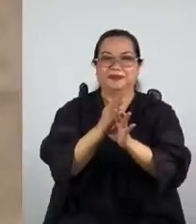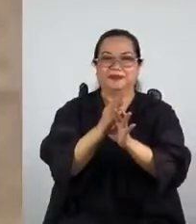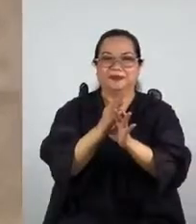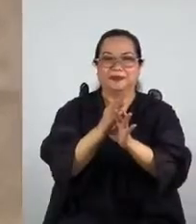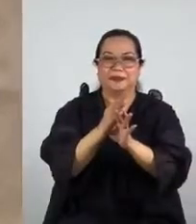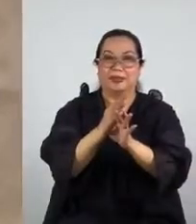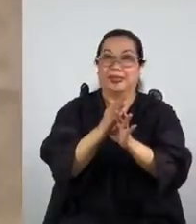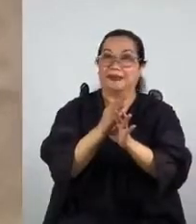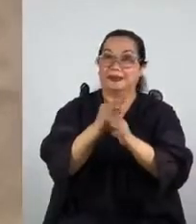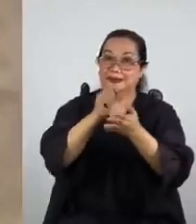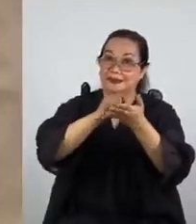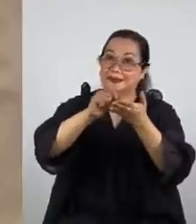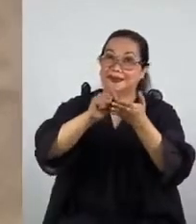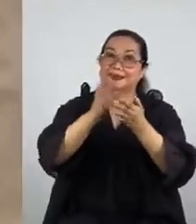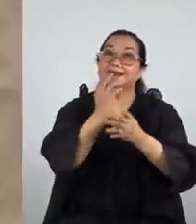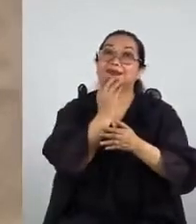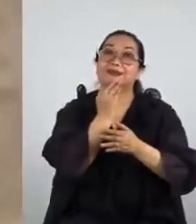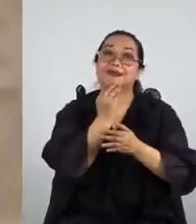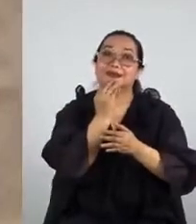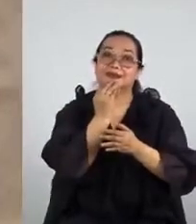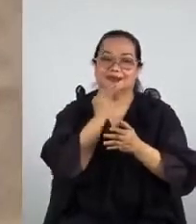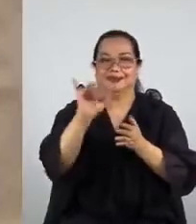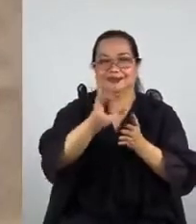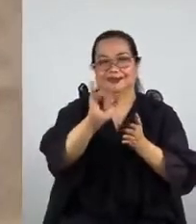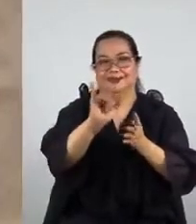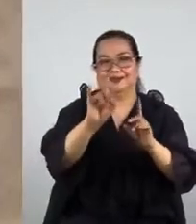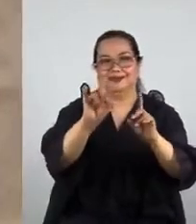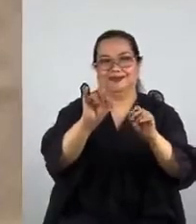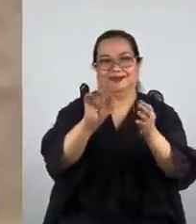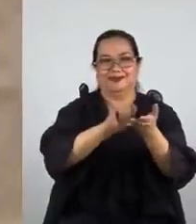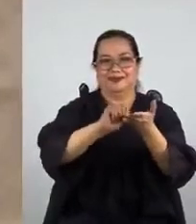The writer of Hebrews instructs his readers to do the same.